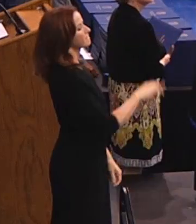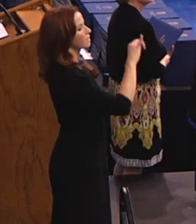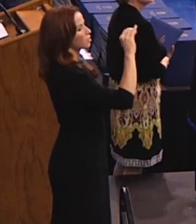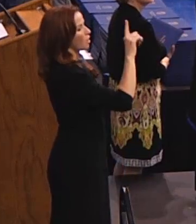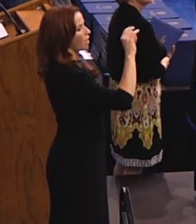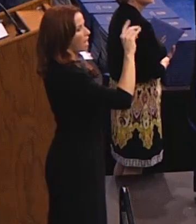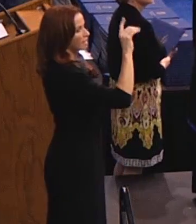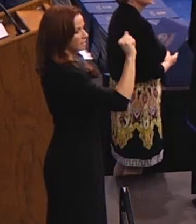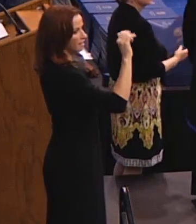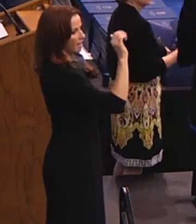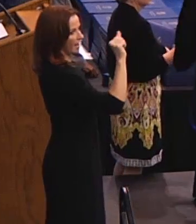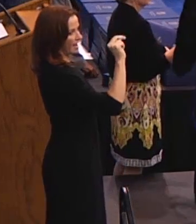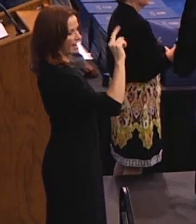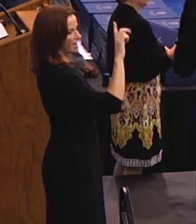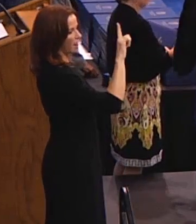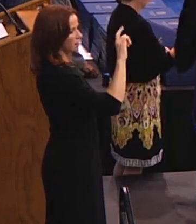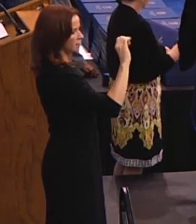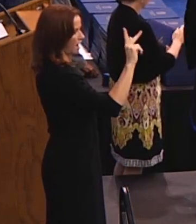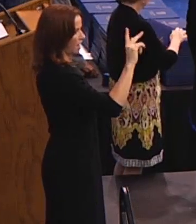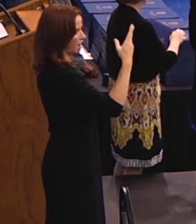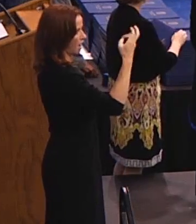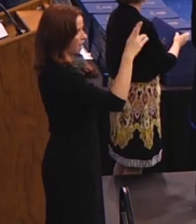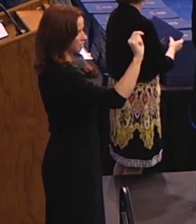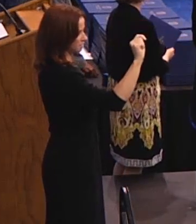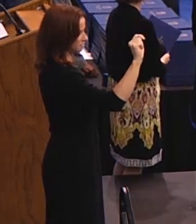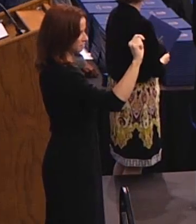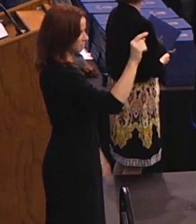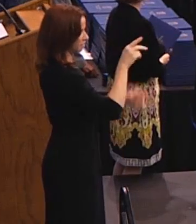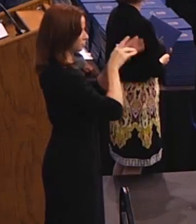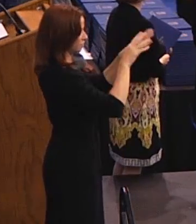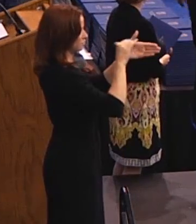Yolanda Ann Lockhart, General Studies, cum laude.